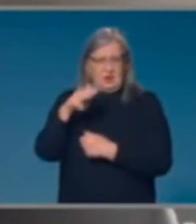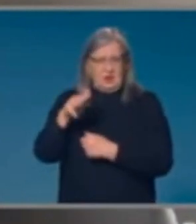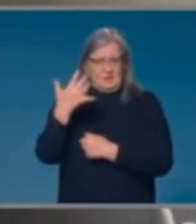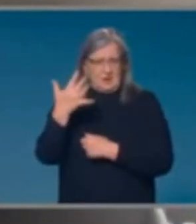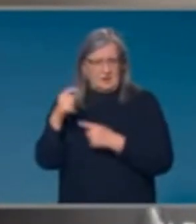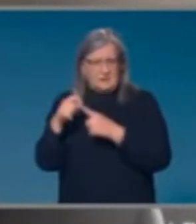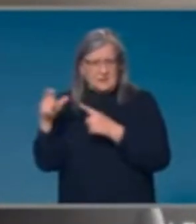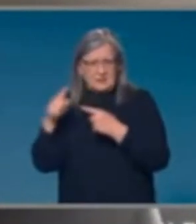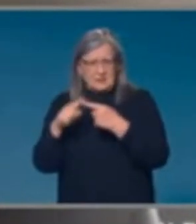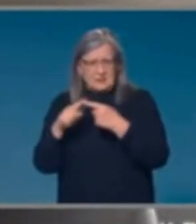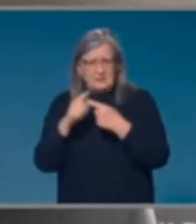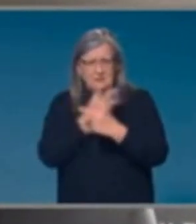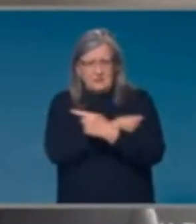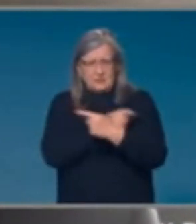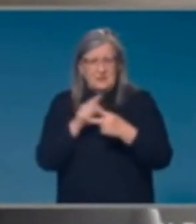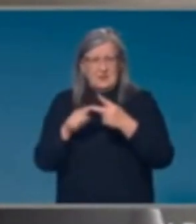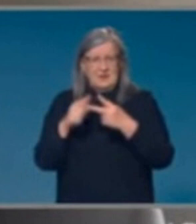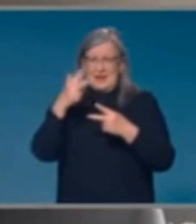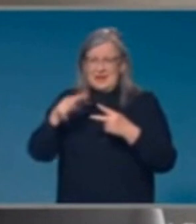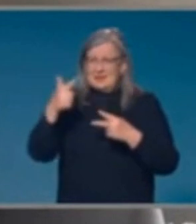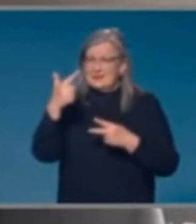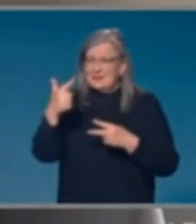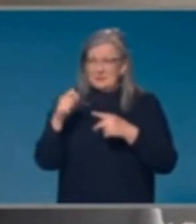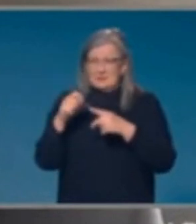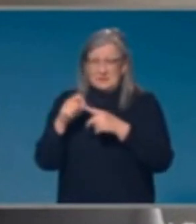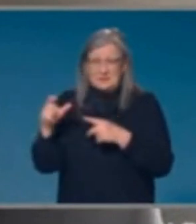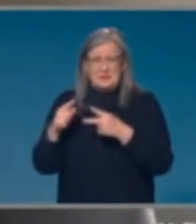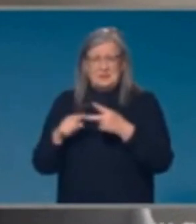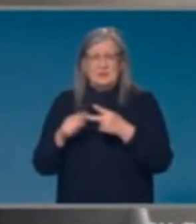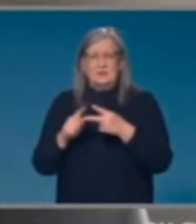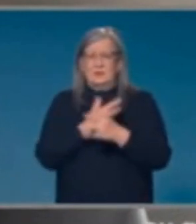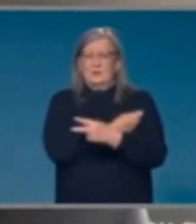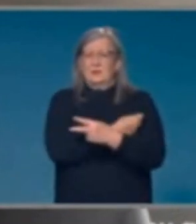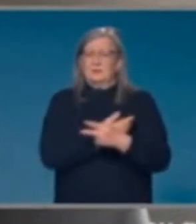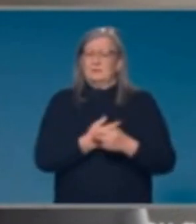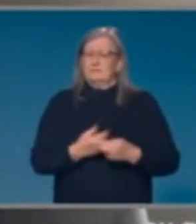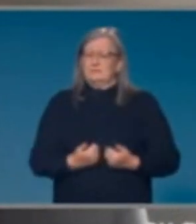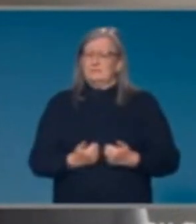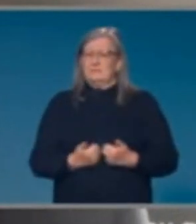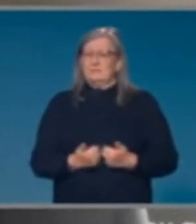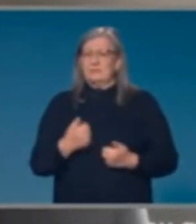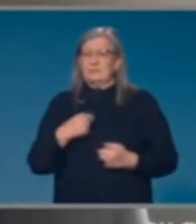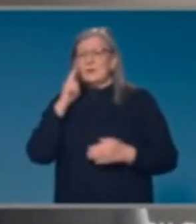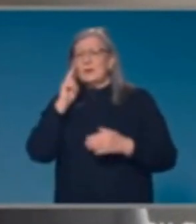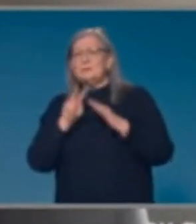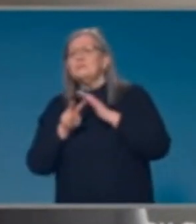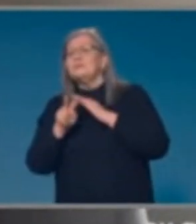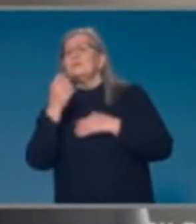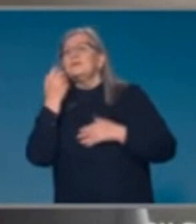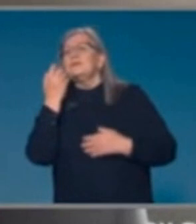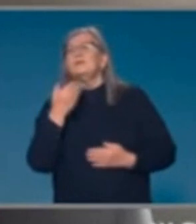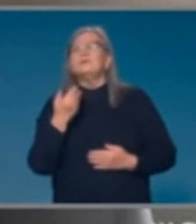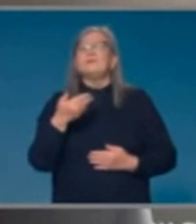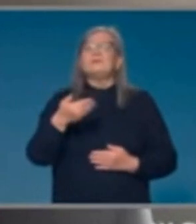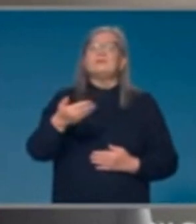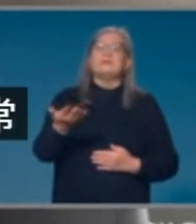second dose vaccination rate. As we look forwards, over the course of the next week,